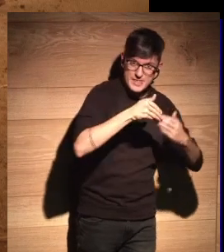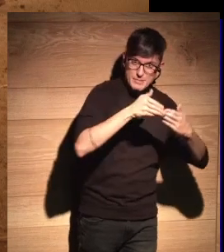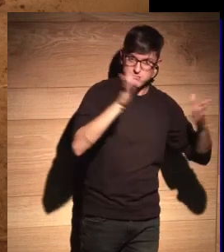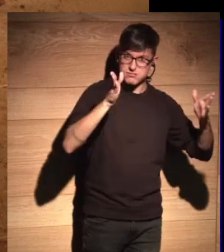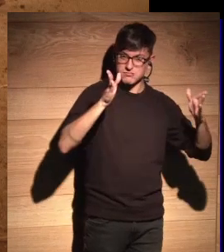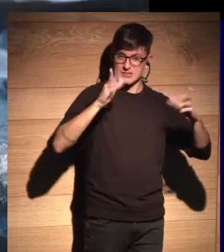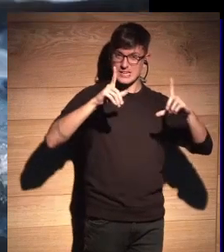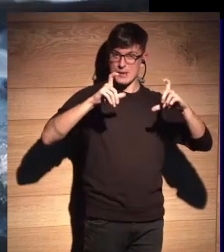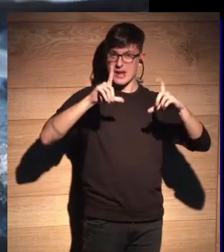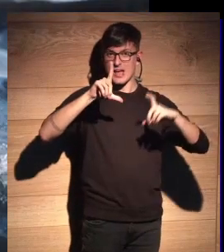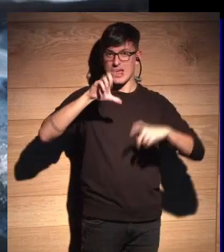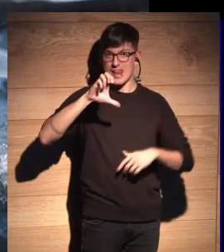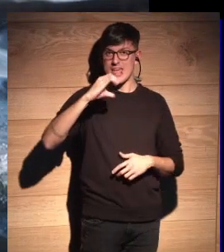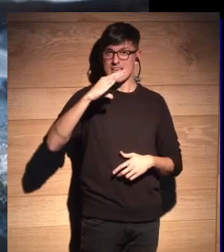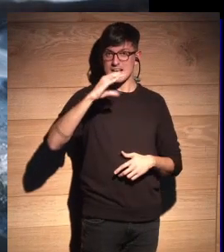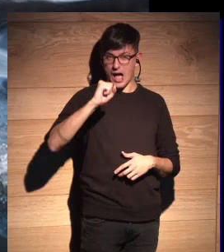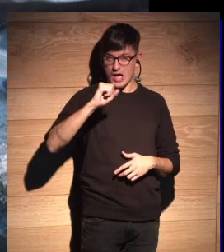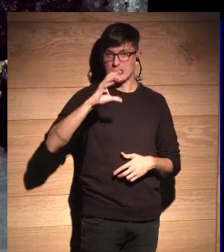of course,